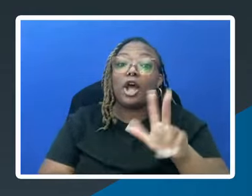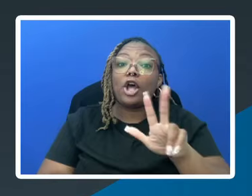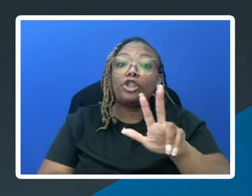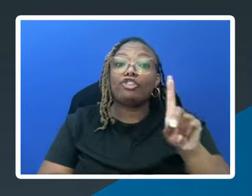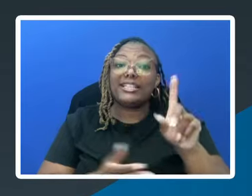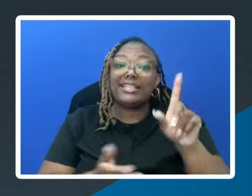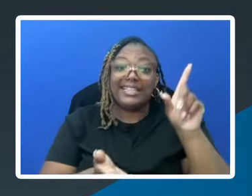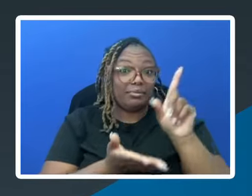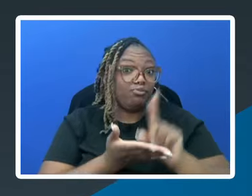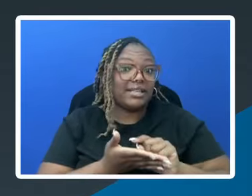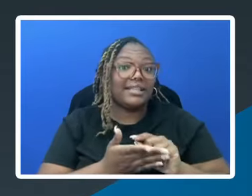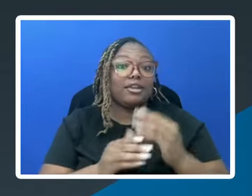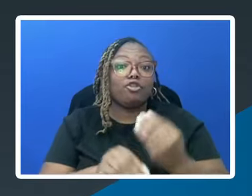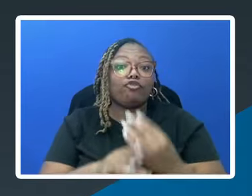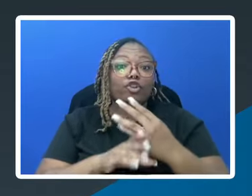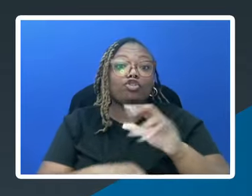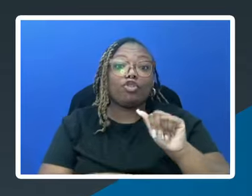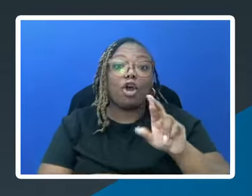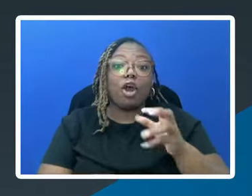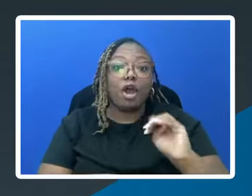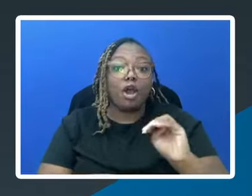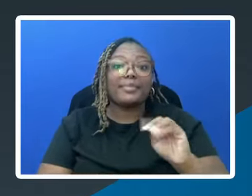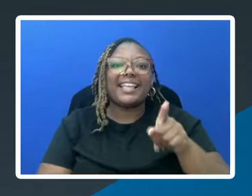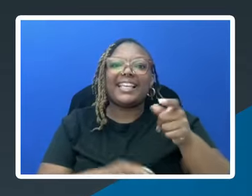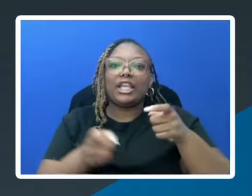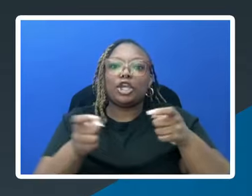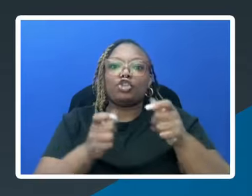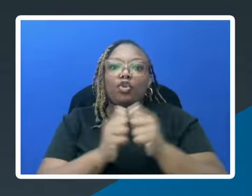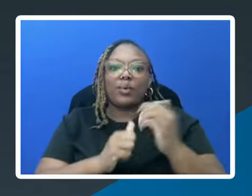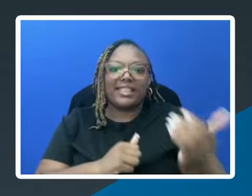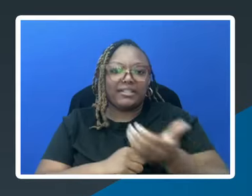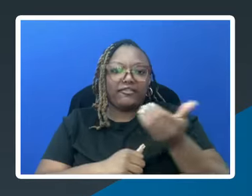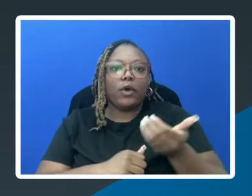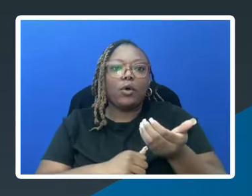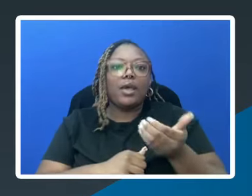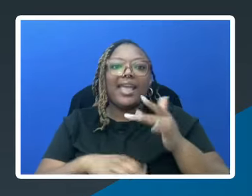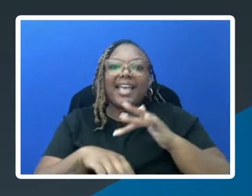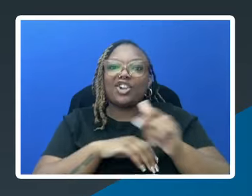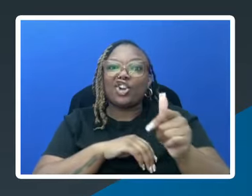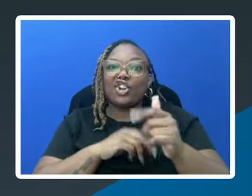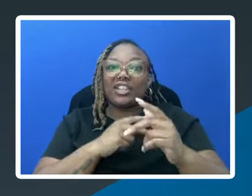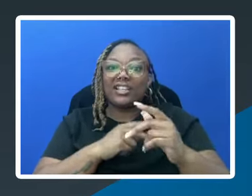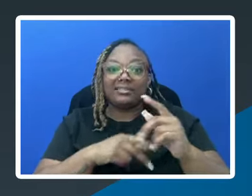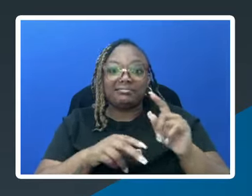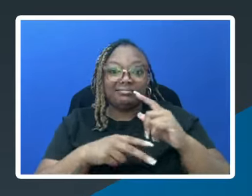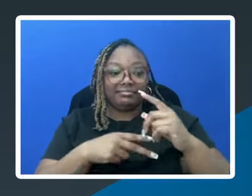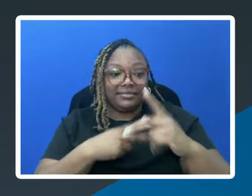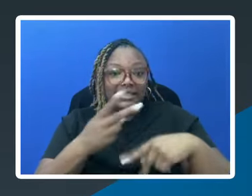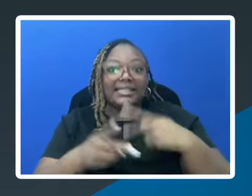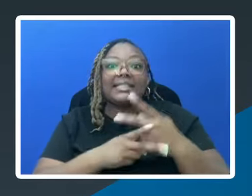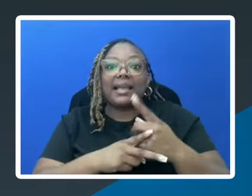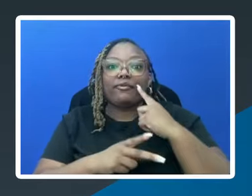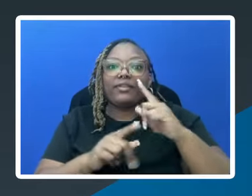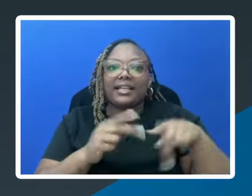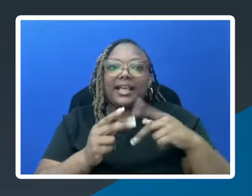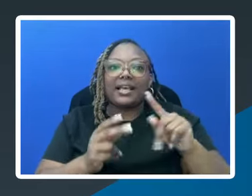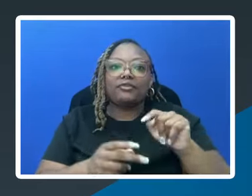virtual arm that he could control with his phone as an early prototype for the types of tools he wanted to build to help